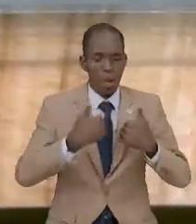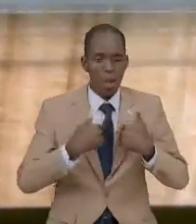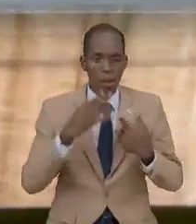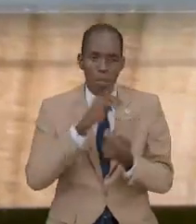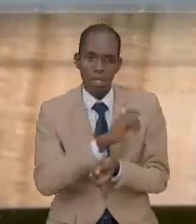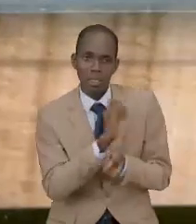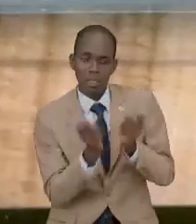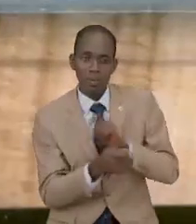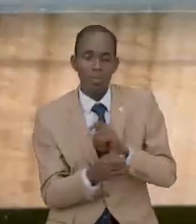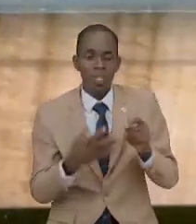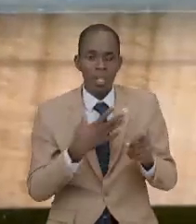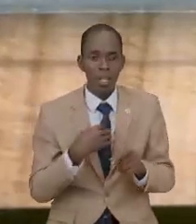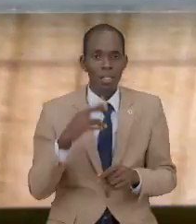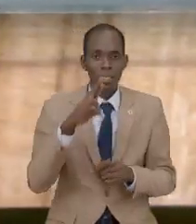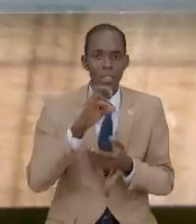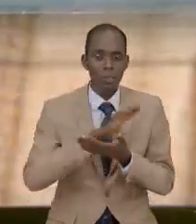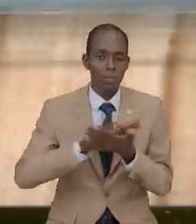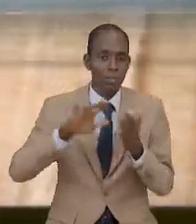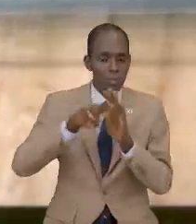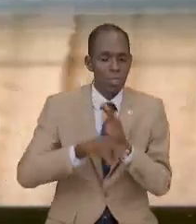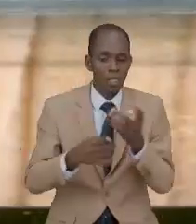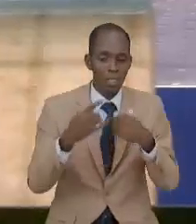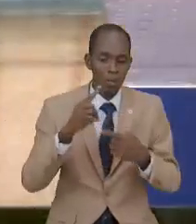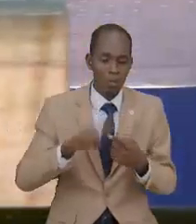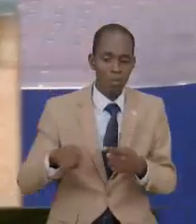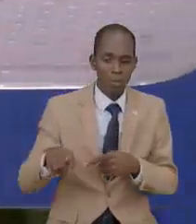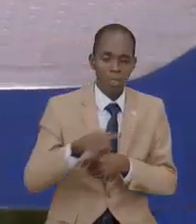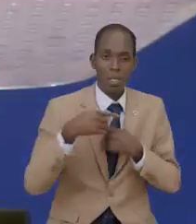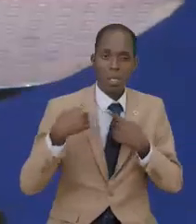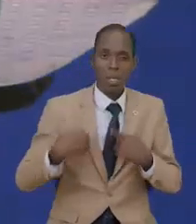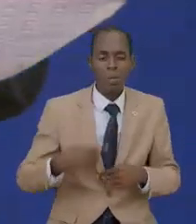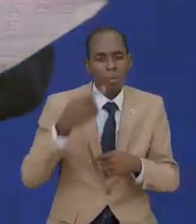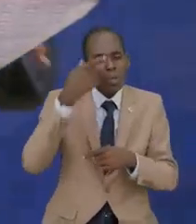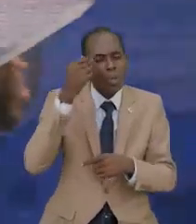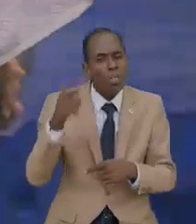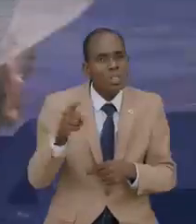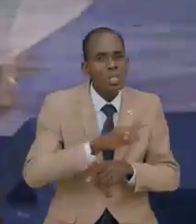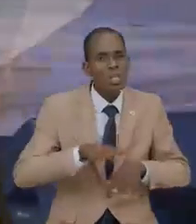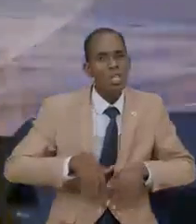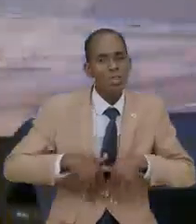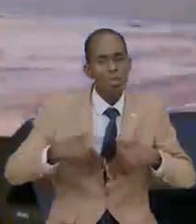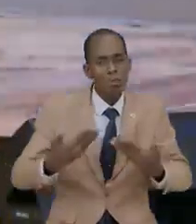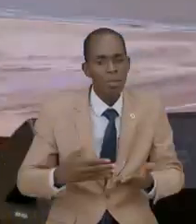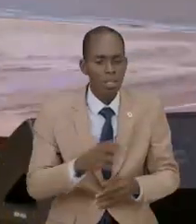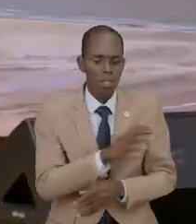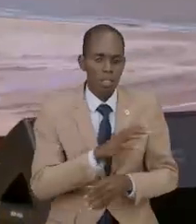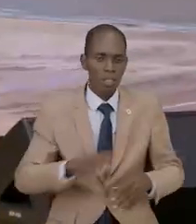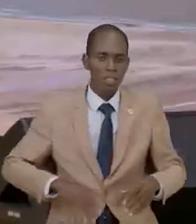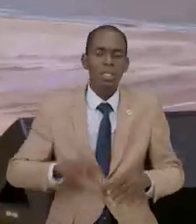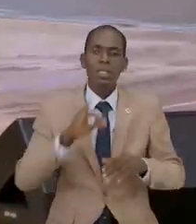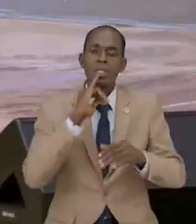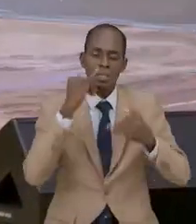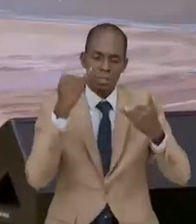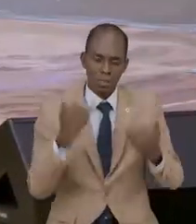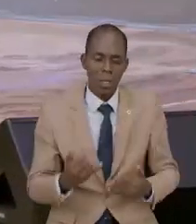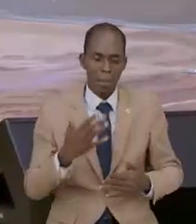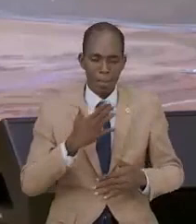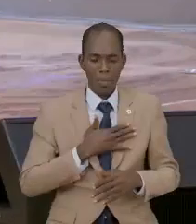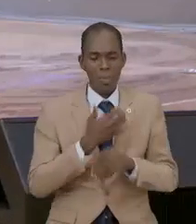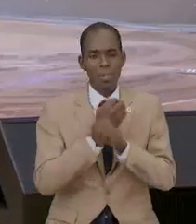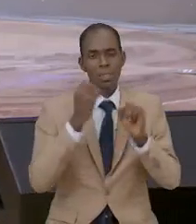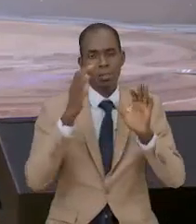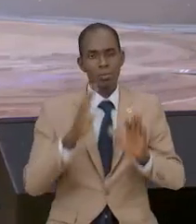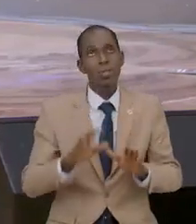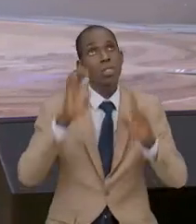and righteousness came into their lives because they confessed Christ is now my Savior. He